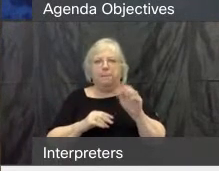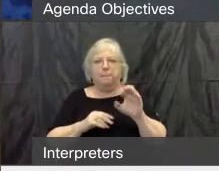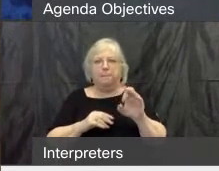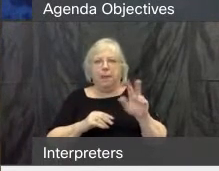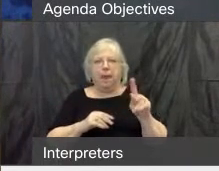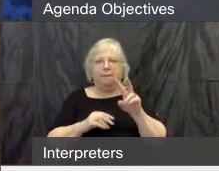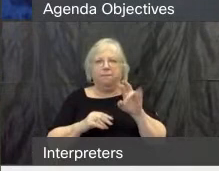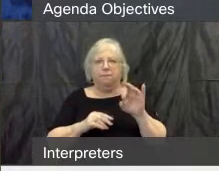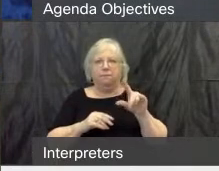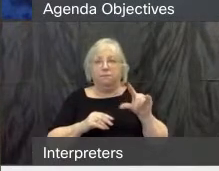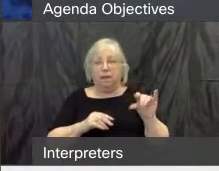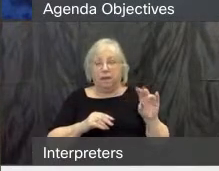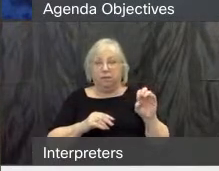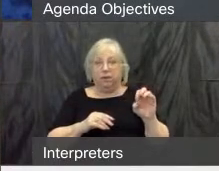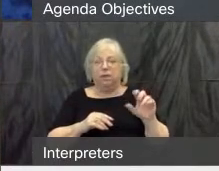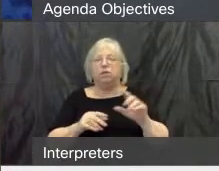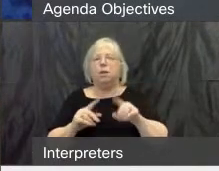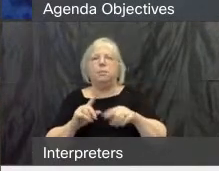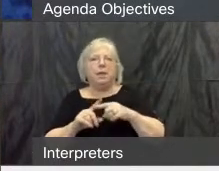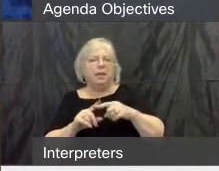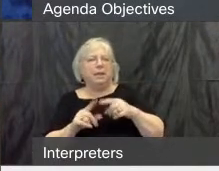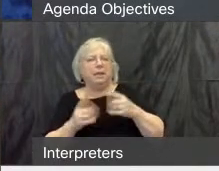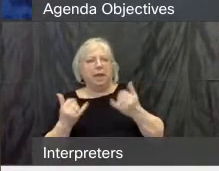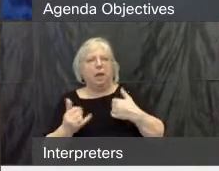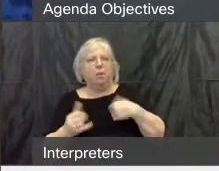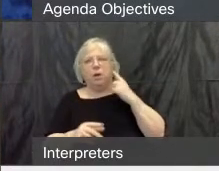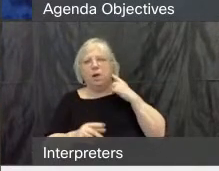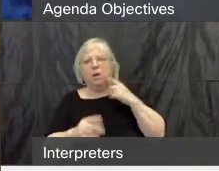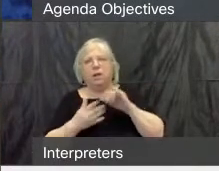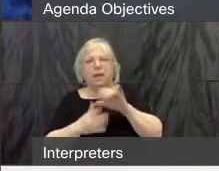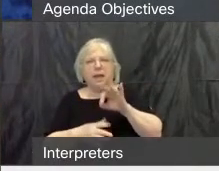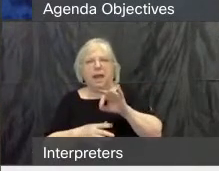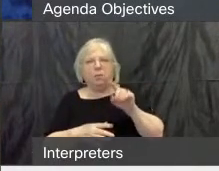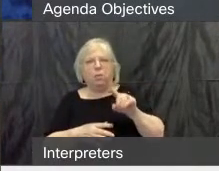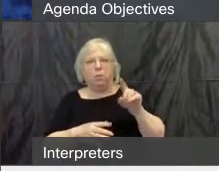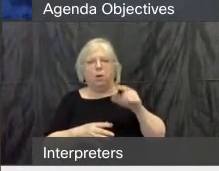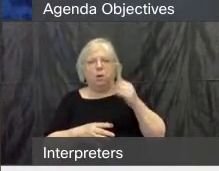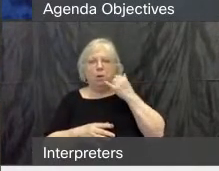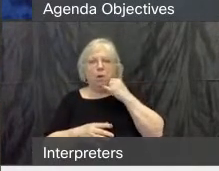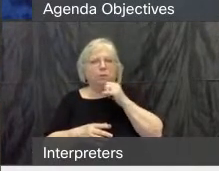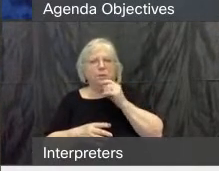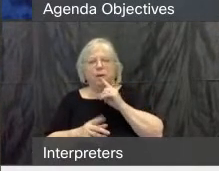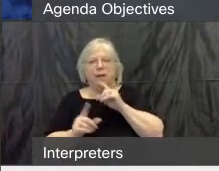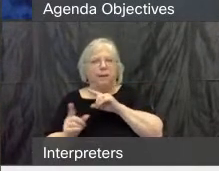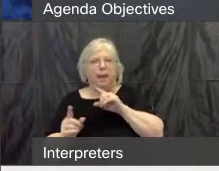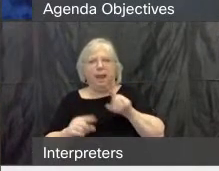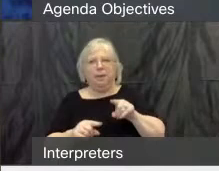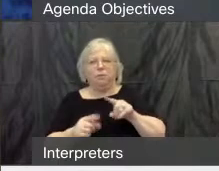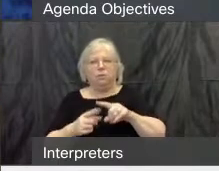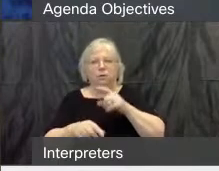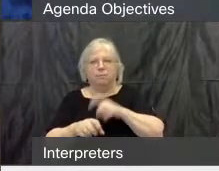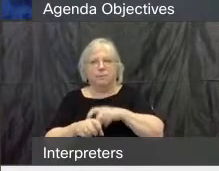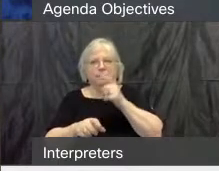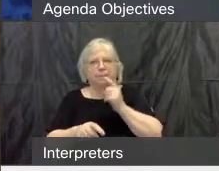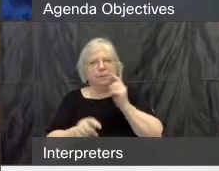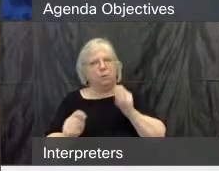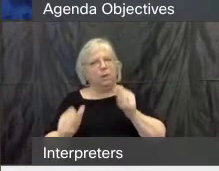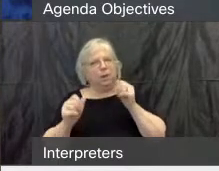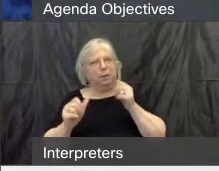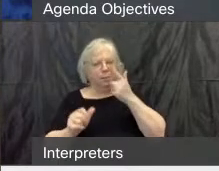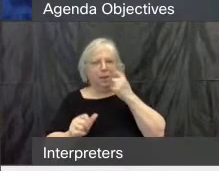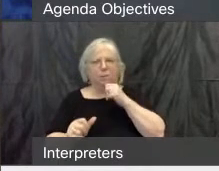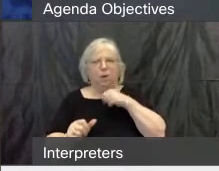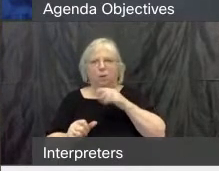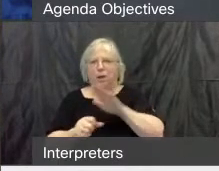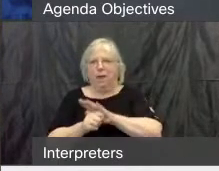hearing from our citizens that 911 calls are not being answered in a timely manner because of us not